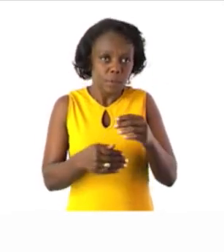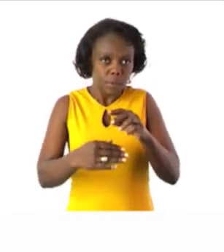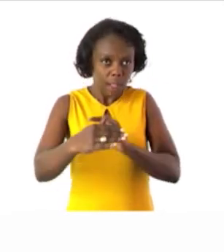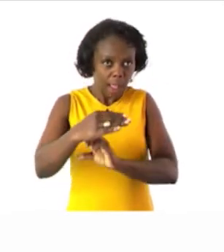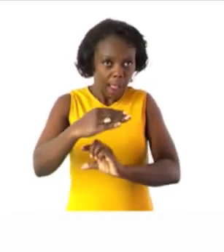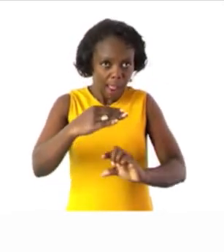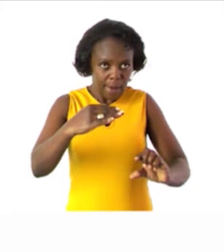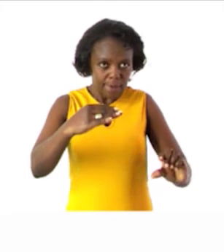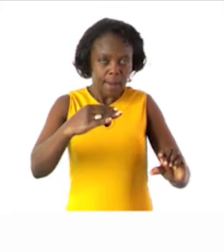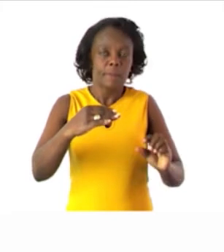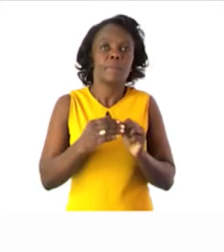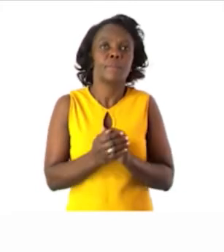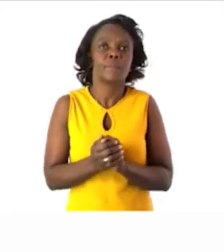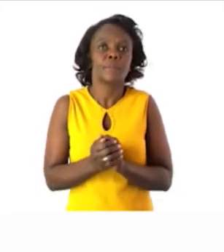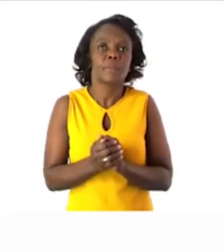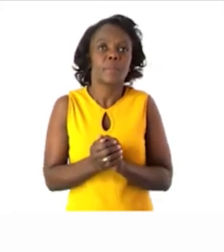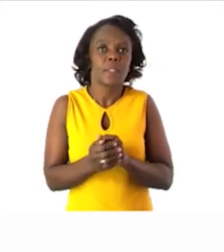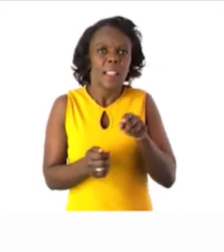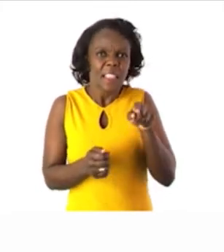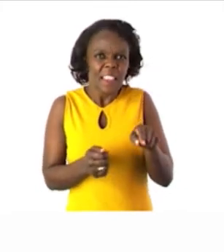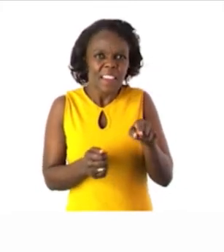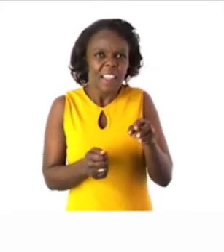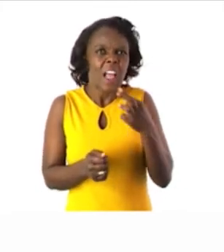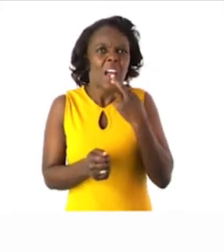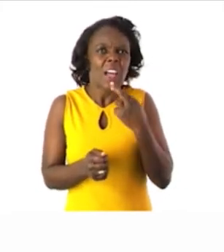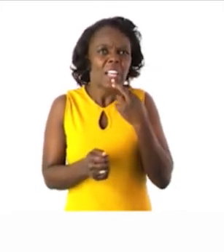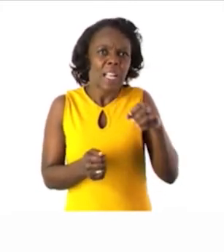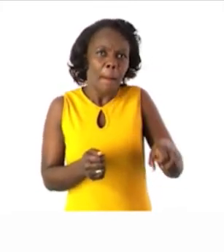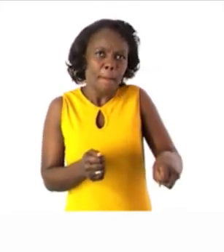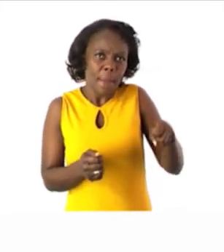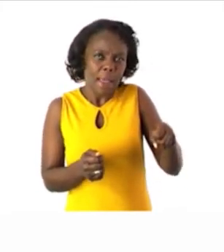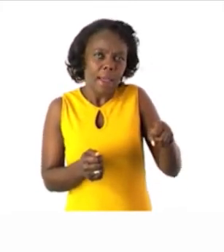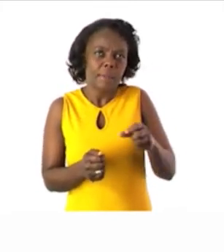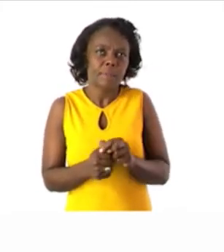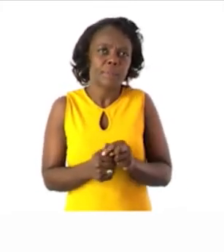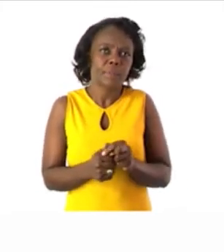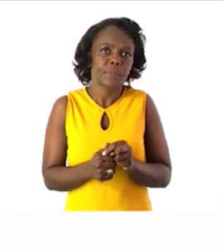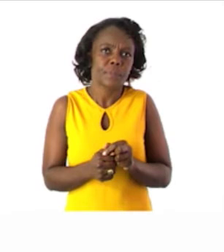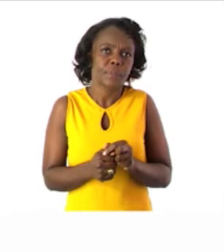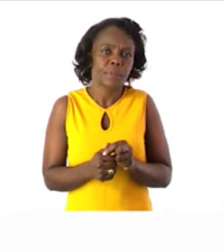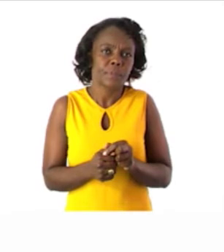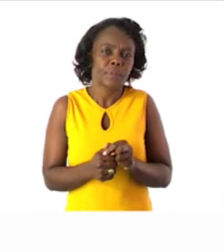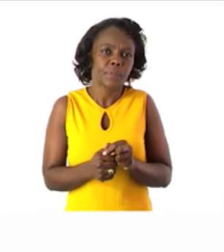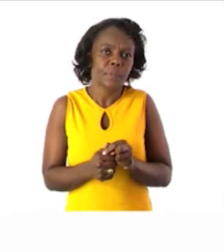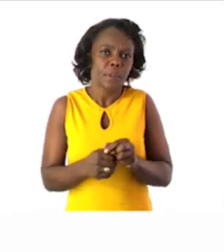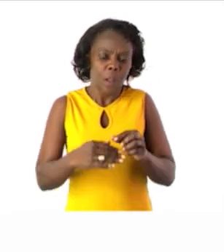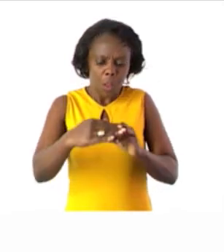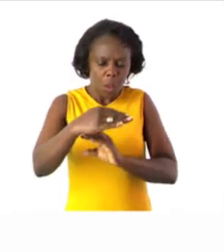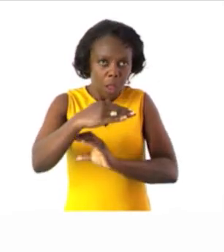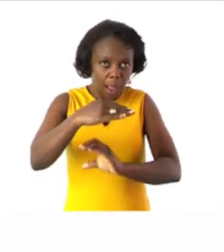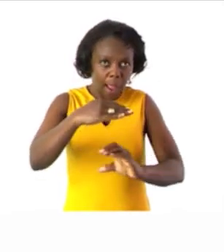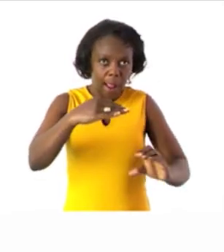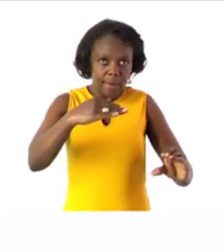Is this red bag? What possessive pronoun do you think it will go there? Check on your answers there.